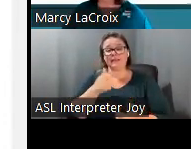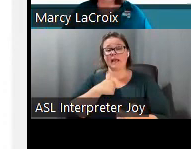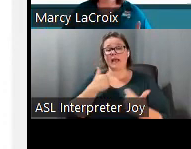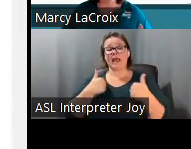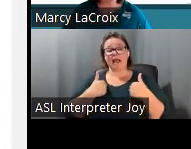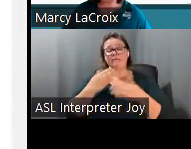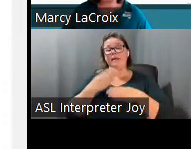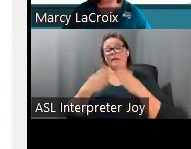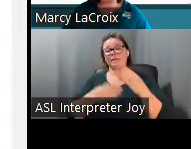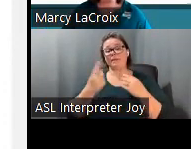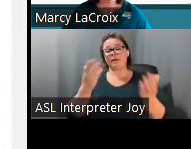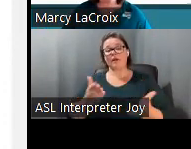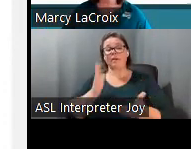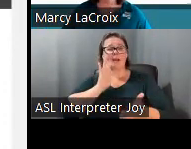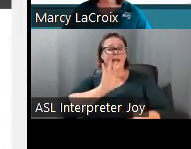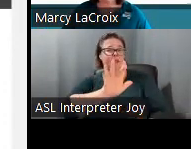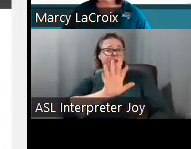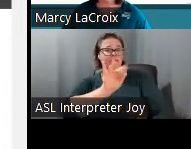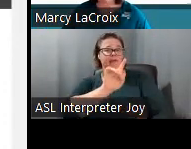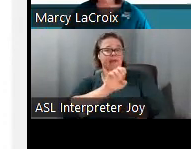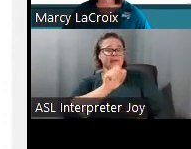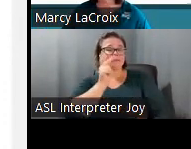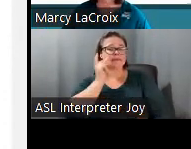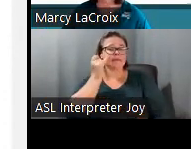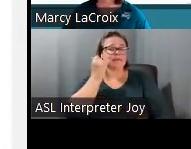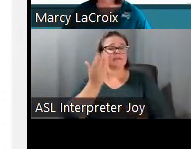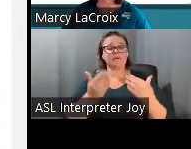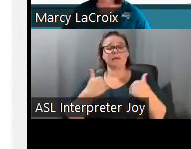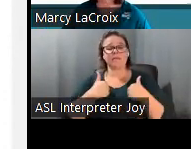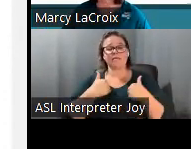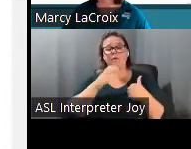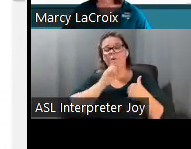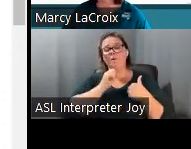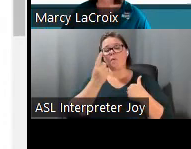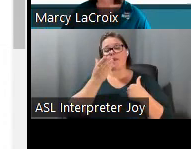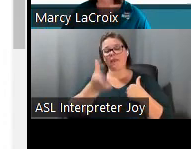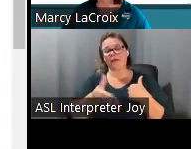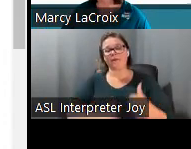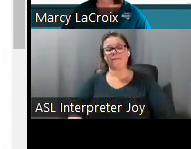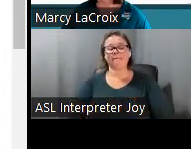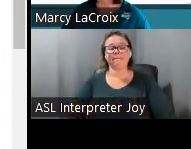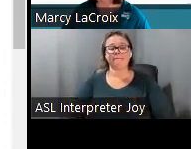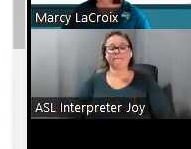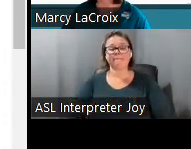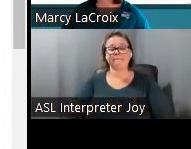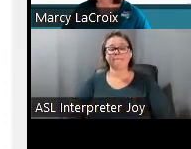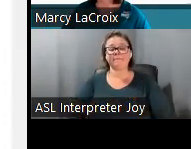completed one in here. I'm going to click on files to see if perhaps I have an old one in there.